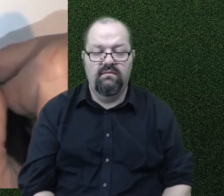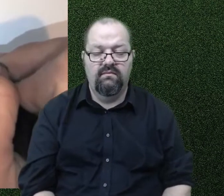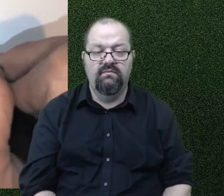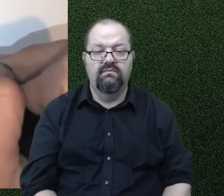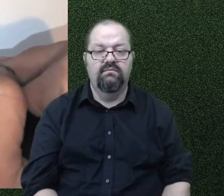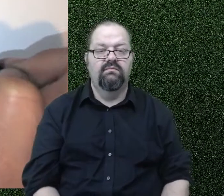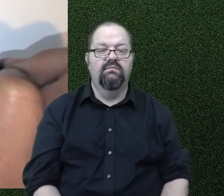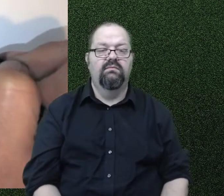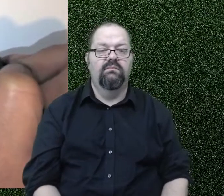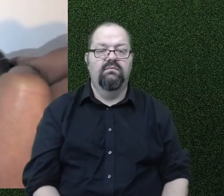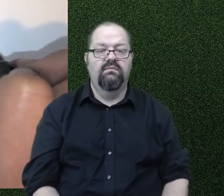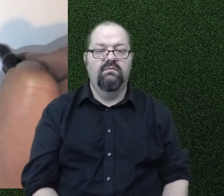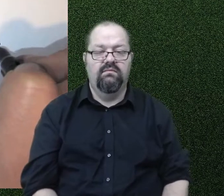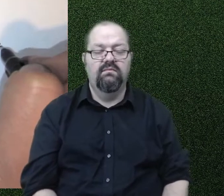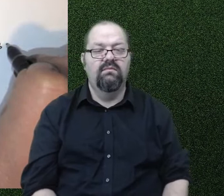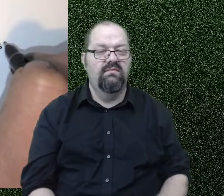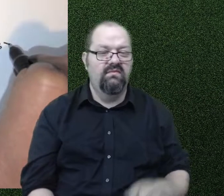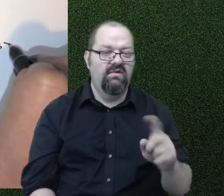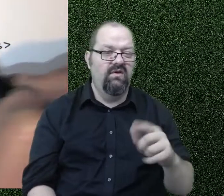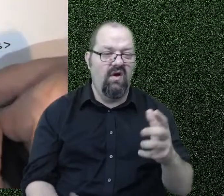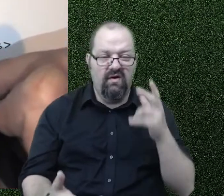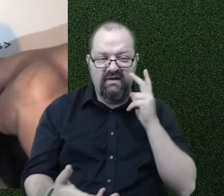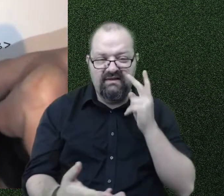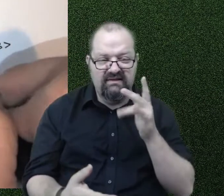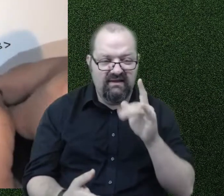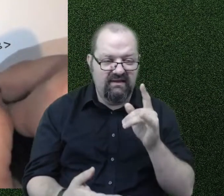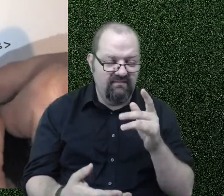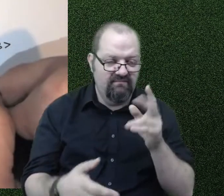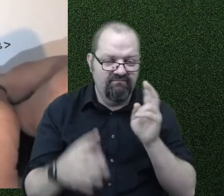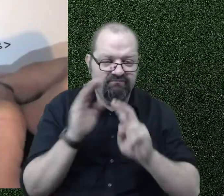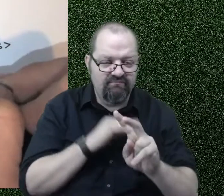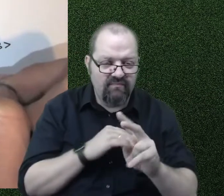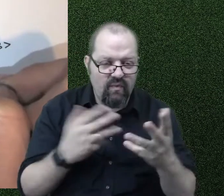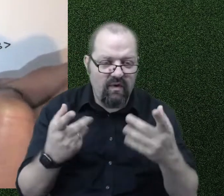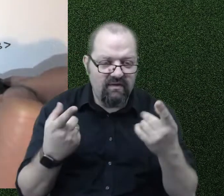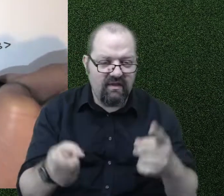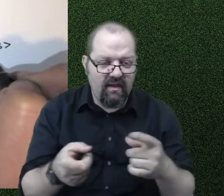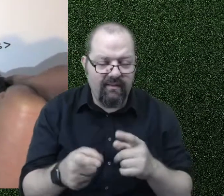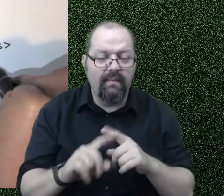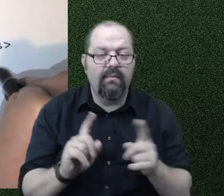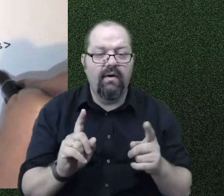You probably already see it coming. Distribute the negative.